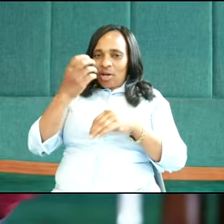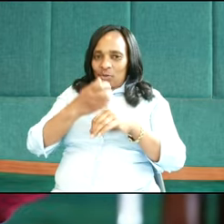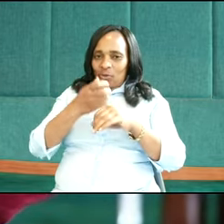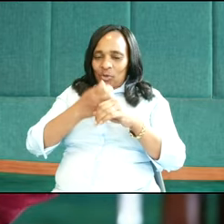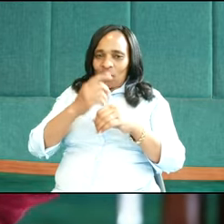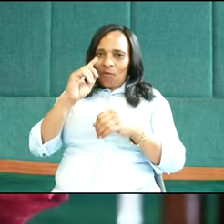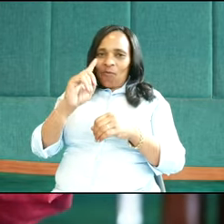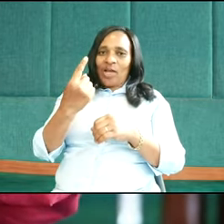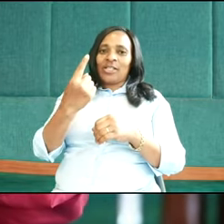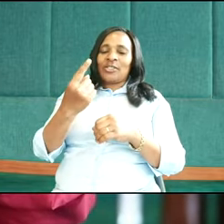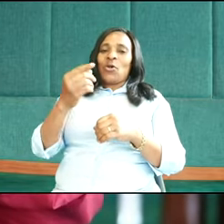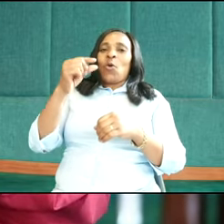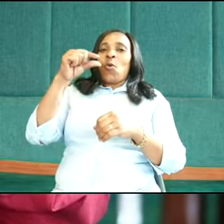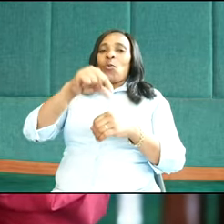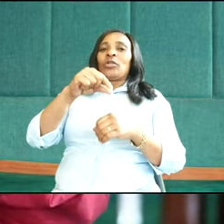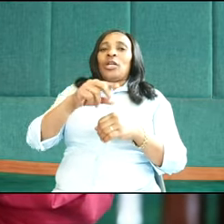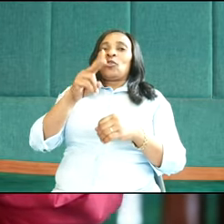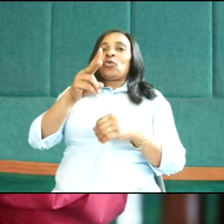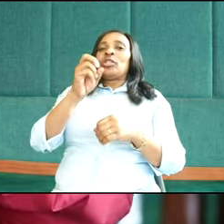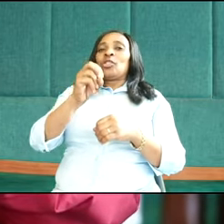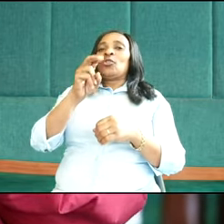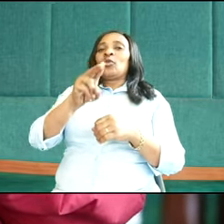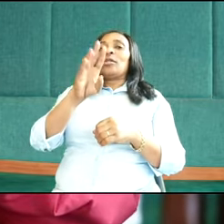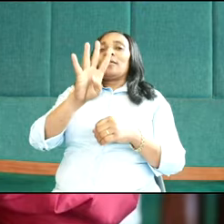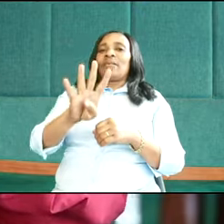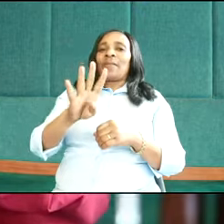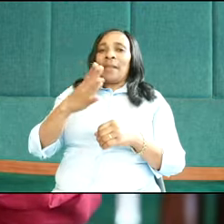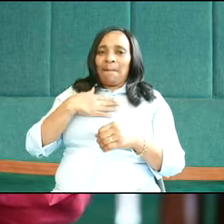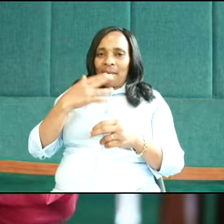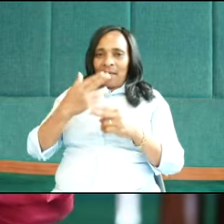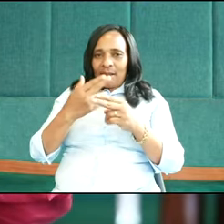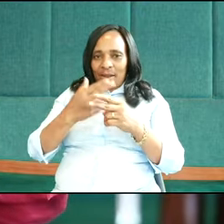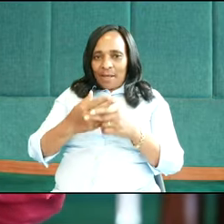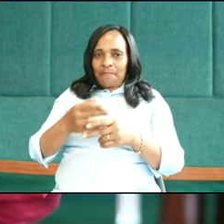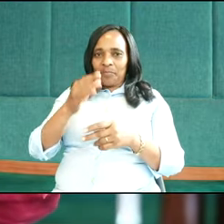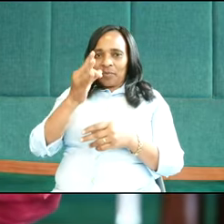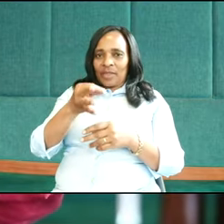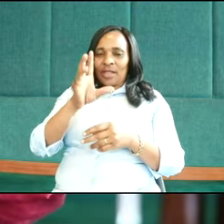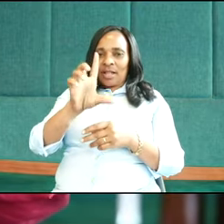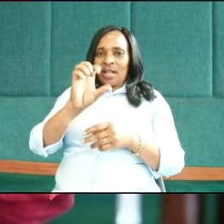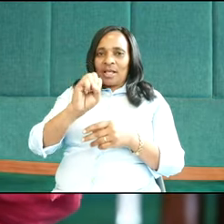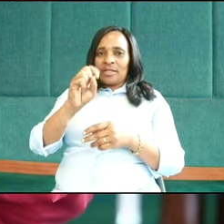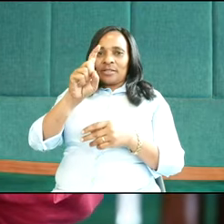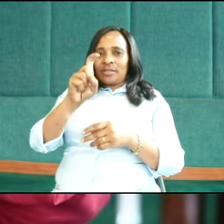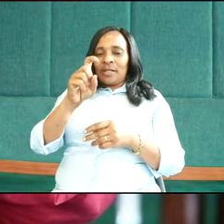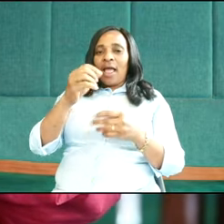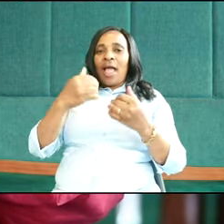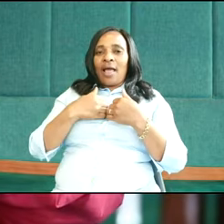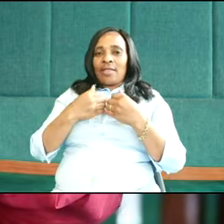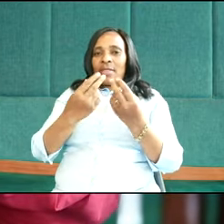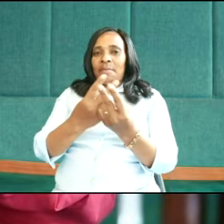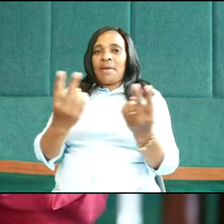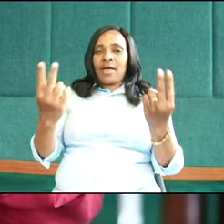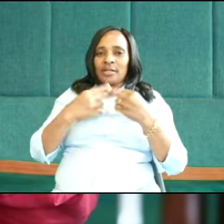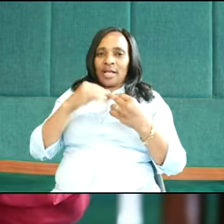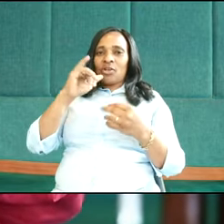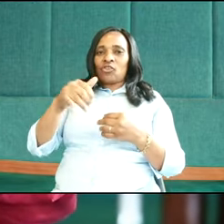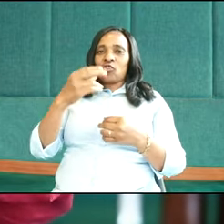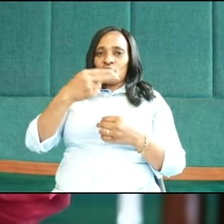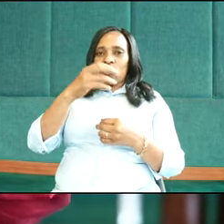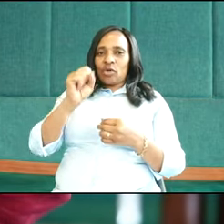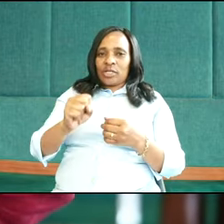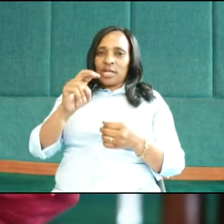first quarter 2024. My name is Michael Flex, and on the panel, we have John,